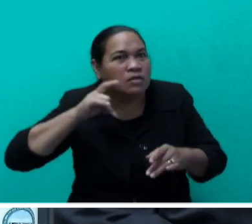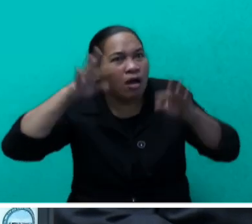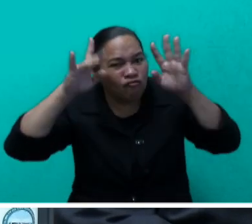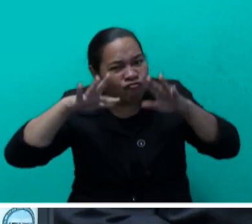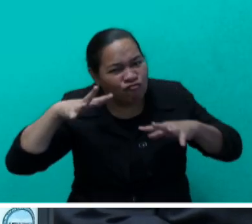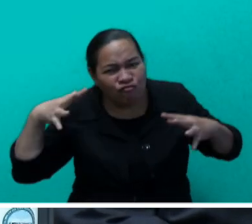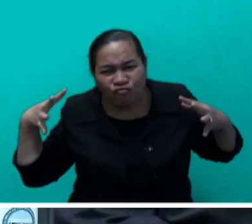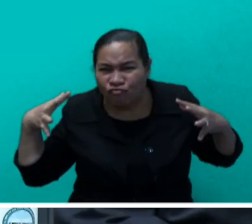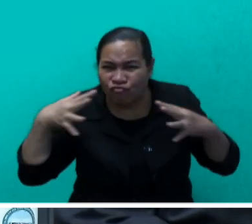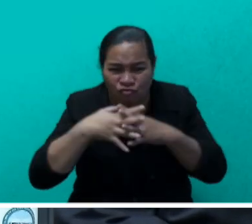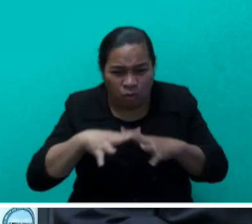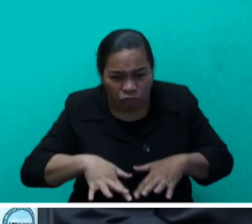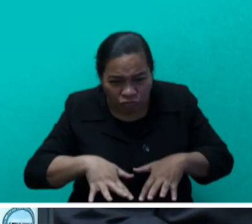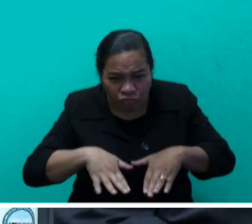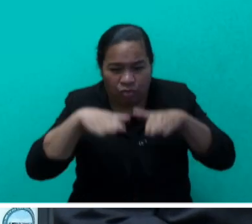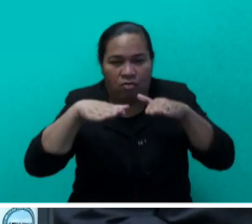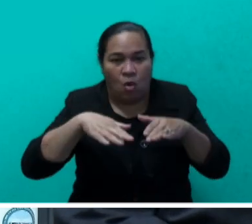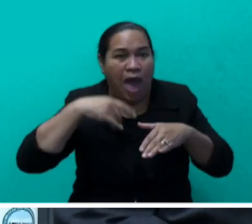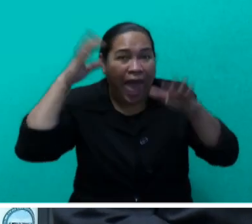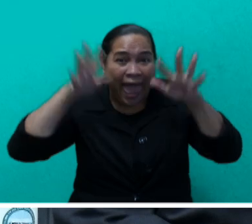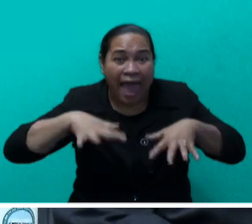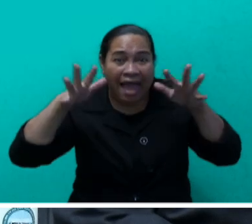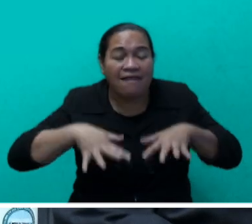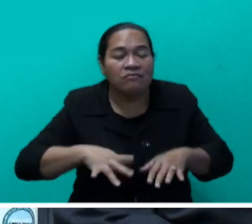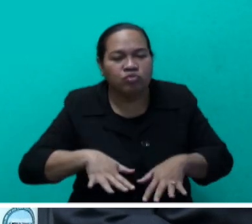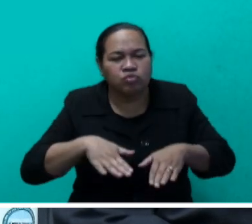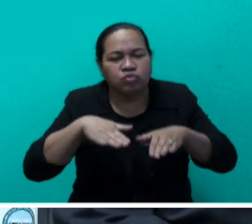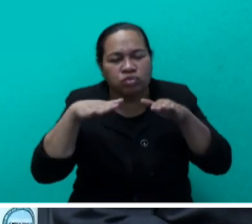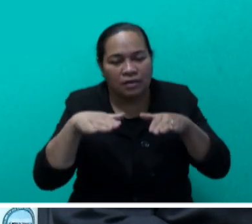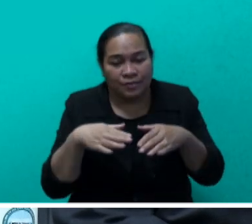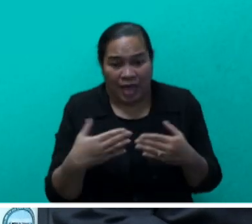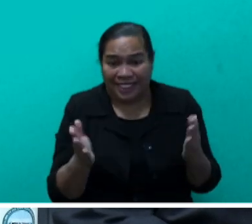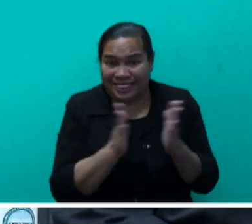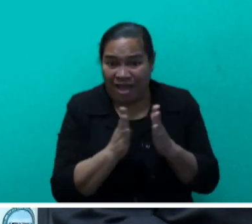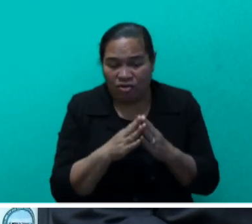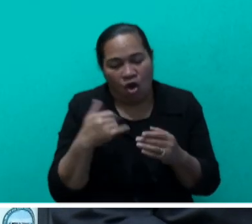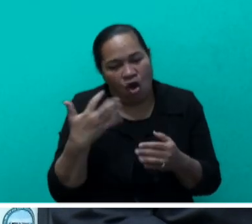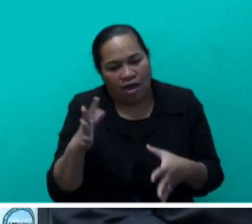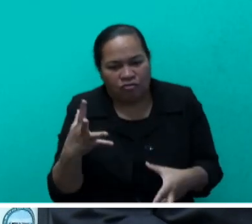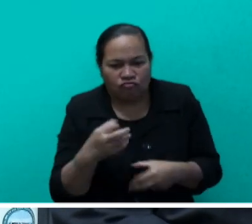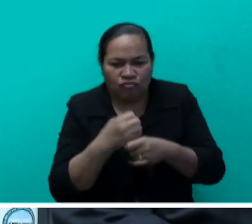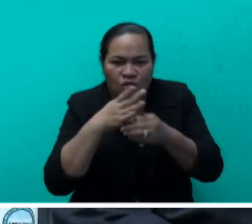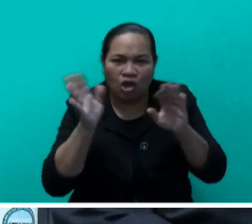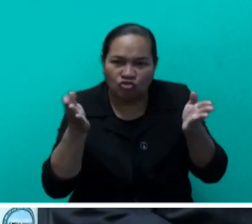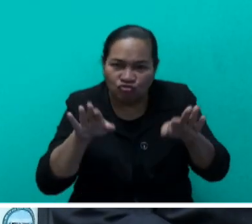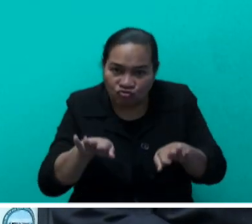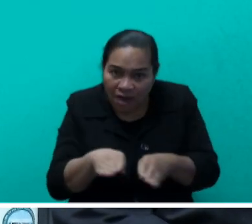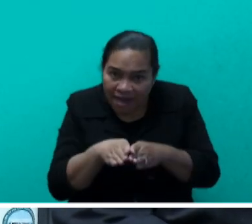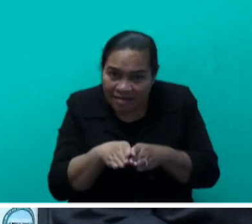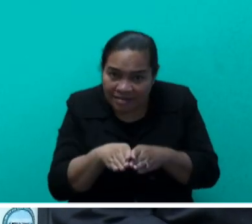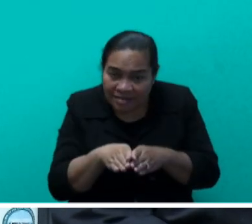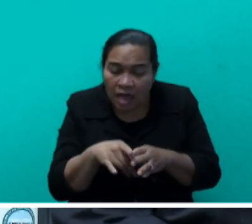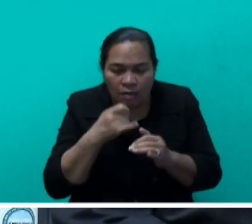during heavy rain. The Council, Mr. Speaker, sir, has upgraded most of its stormwater drains and even